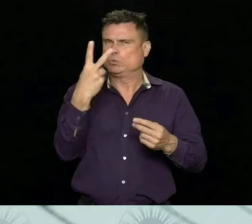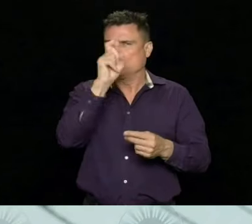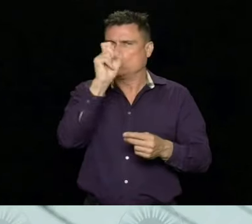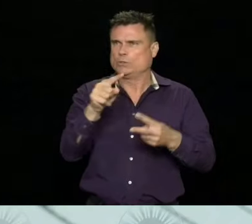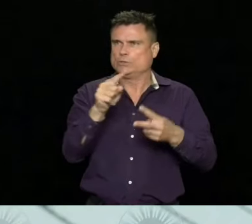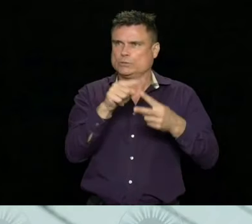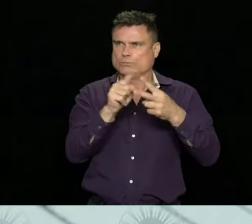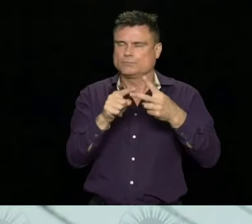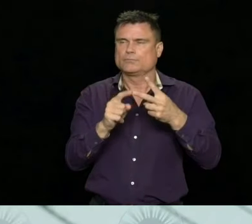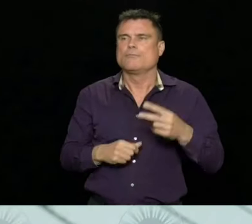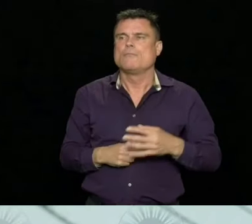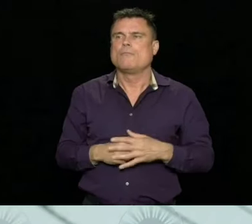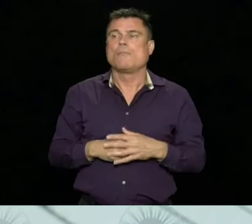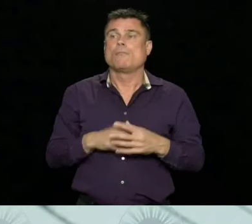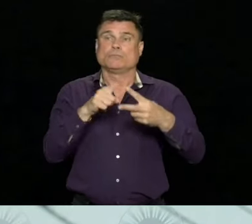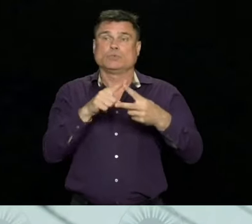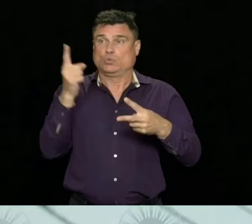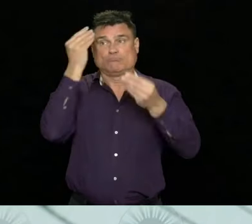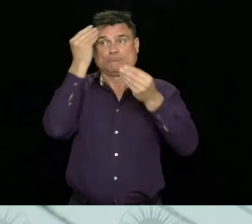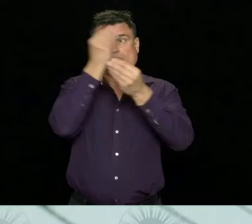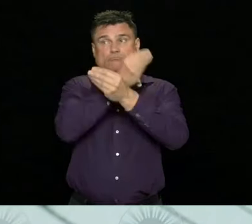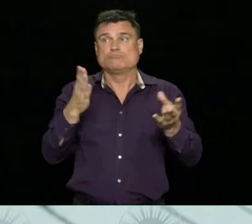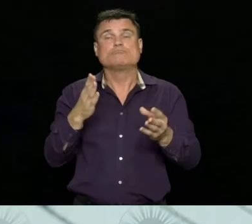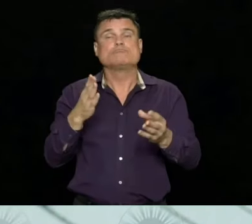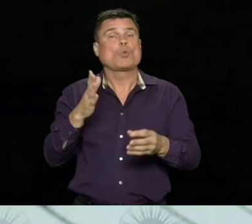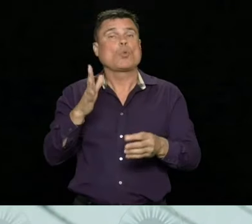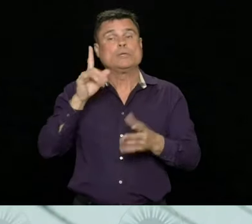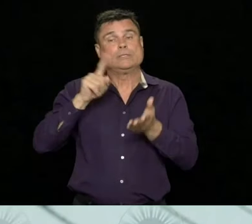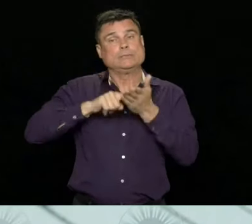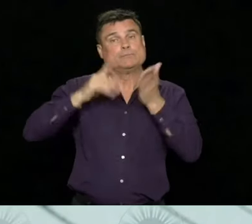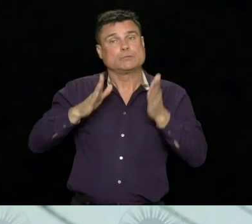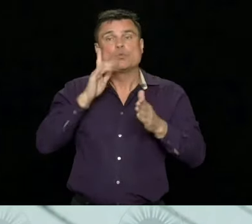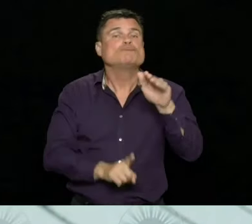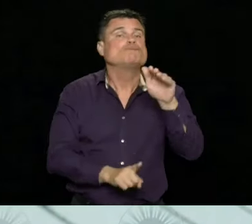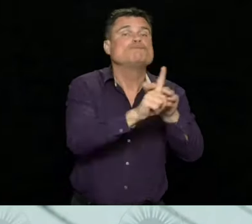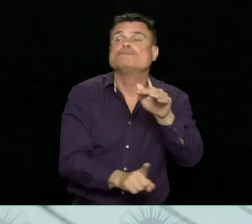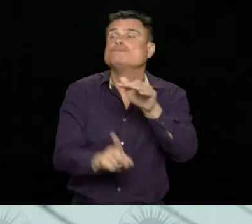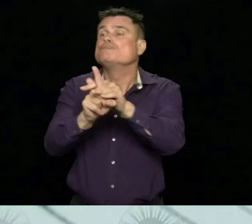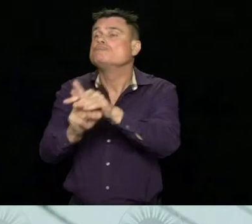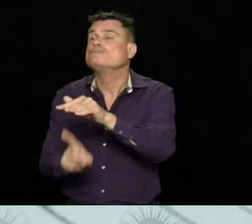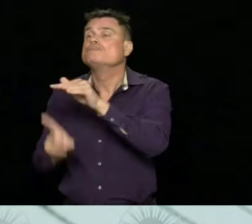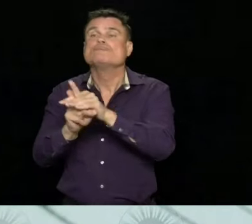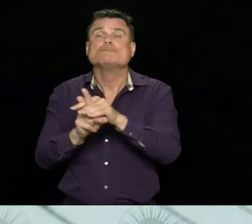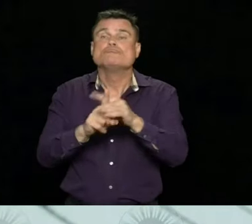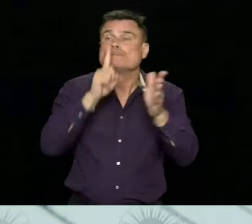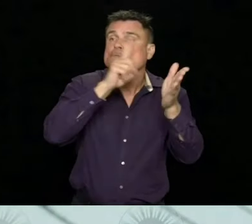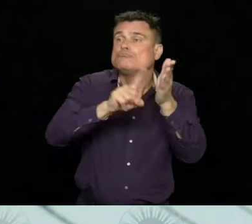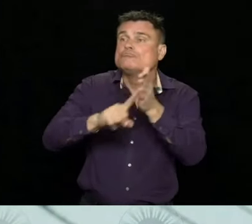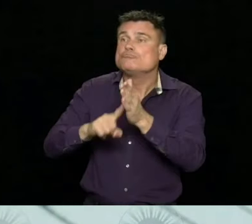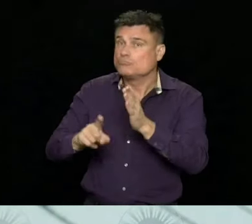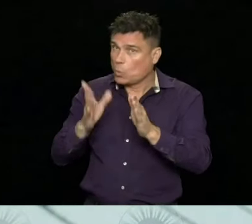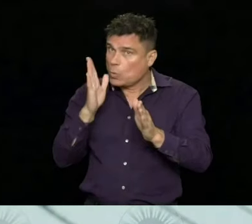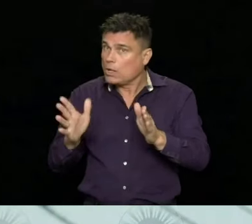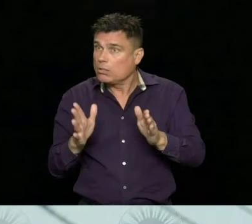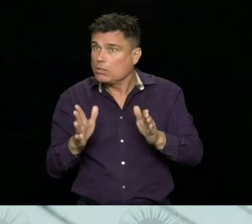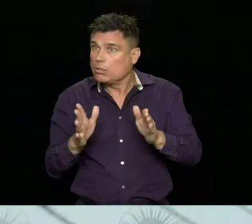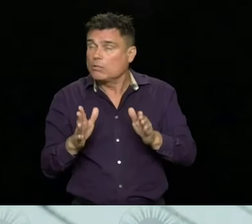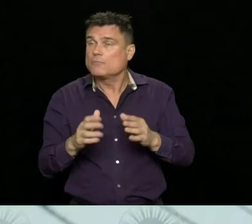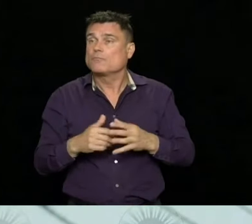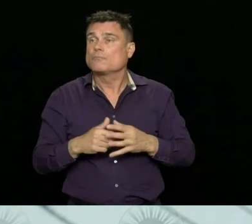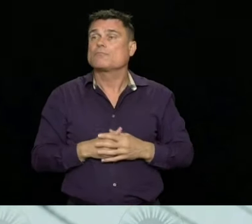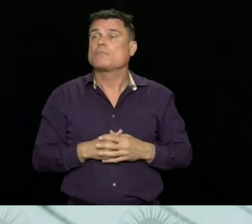going to be limited to restaurants only? And is there going to be a penalty for those who